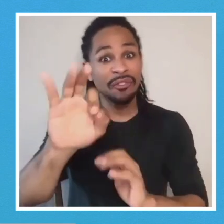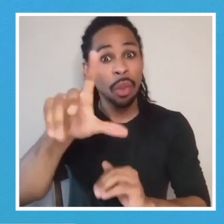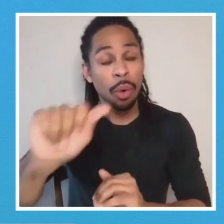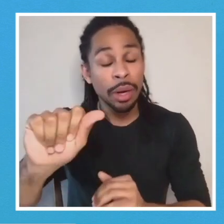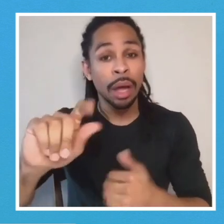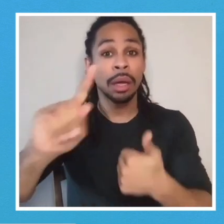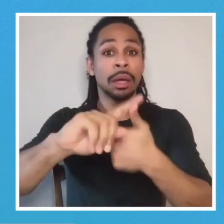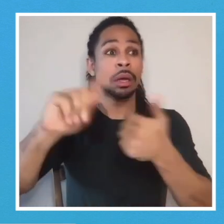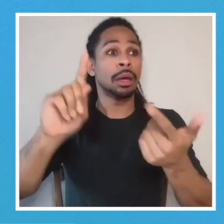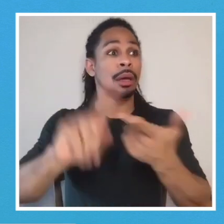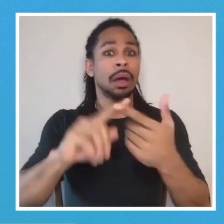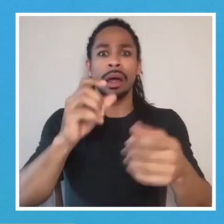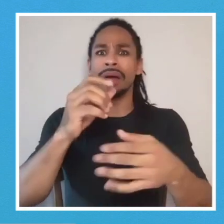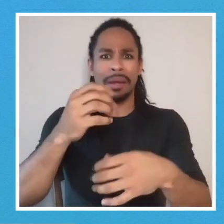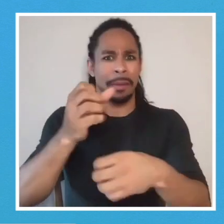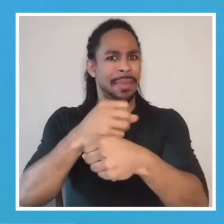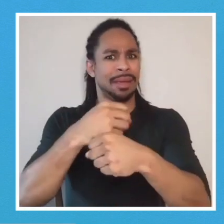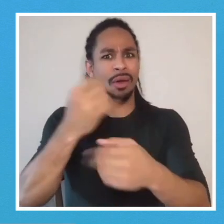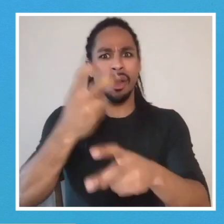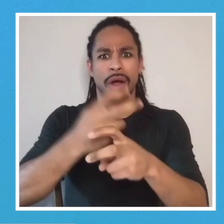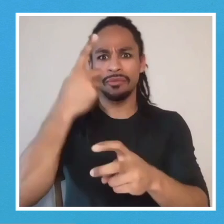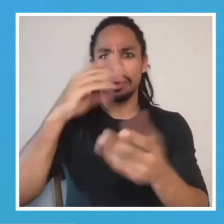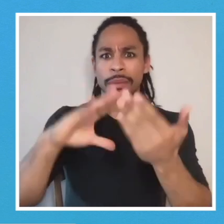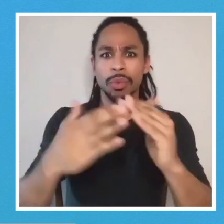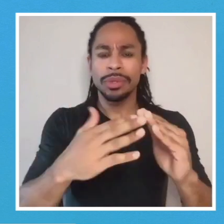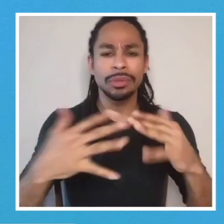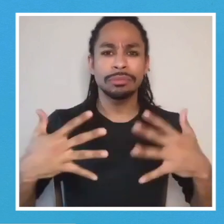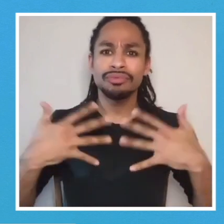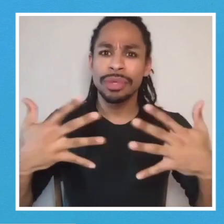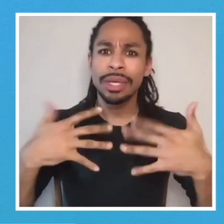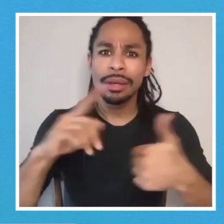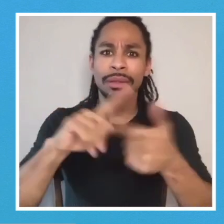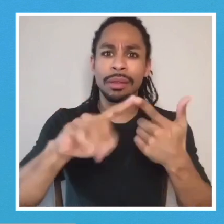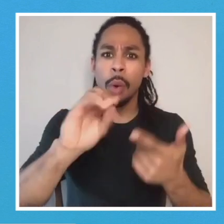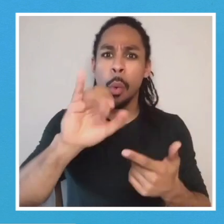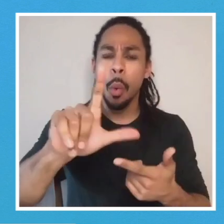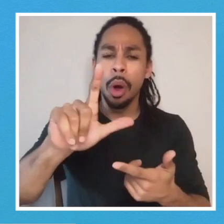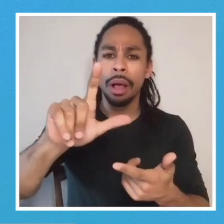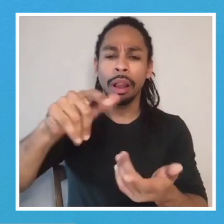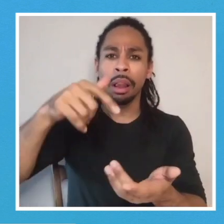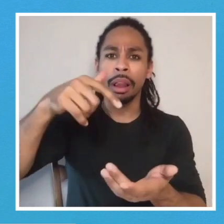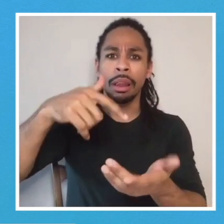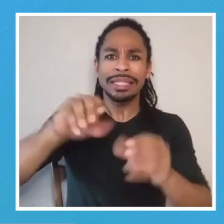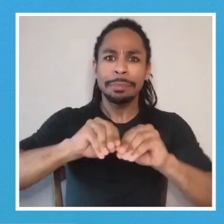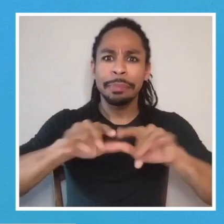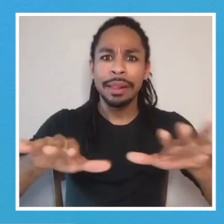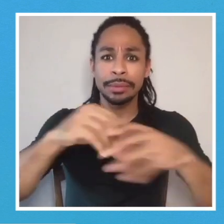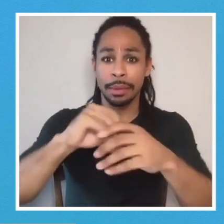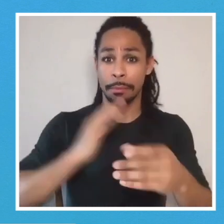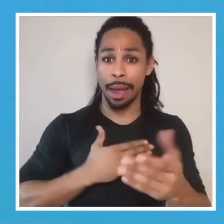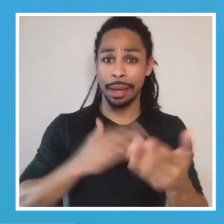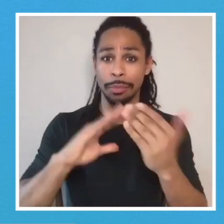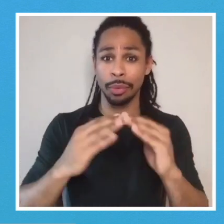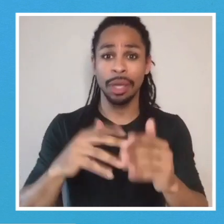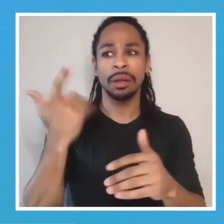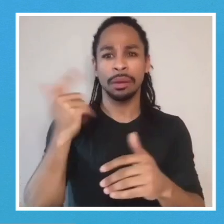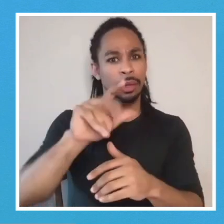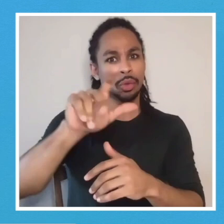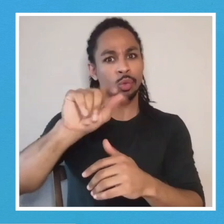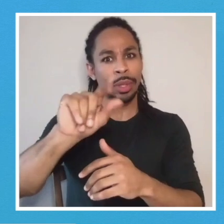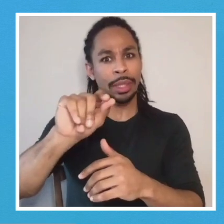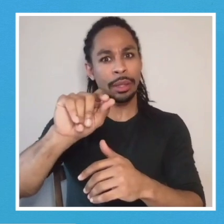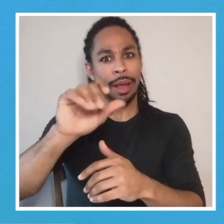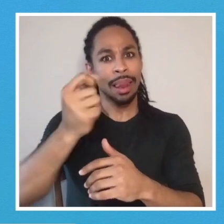for communities to breathe, massive oil spills. In my community, we had a massive oil spill in 2011, where when people fly over,